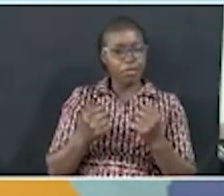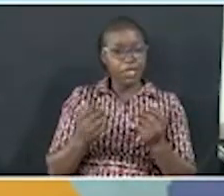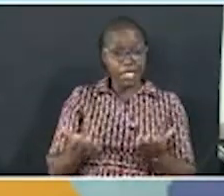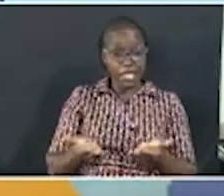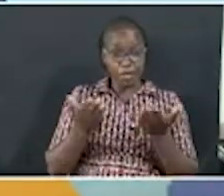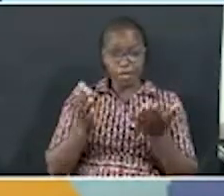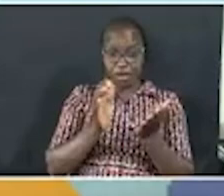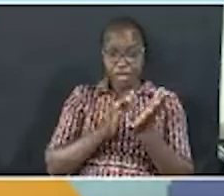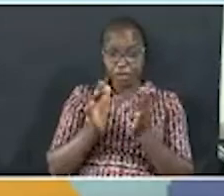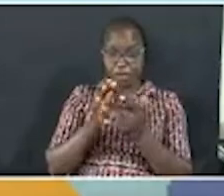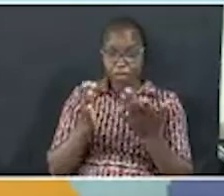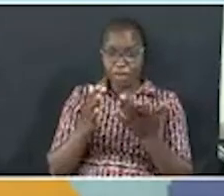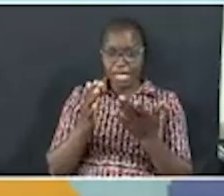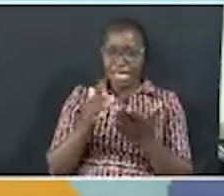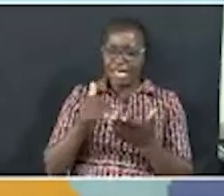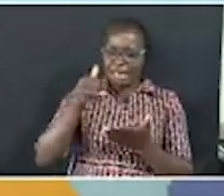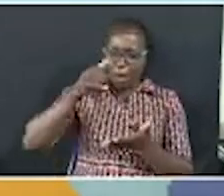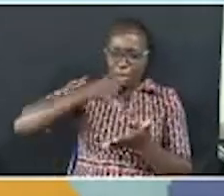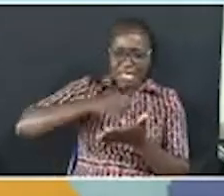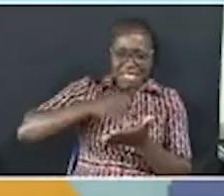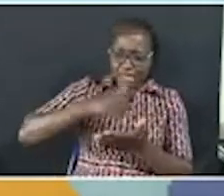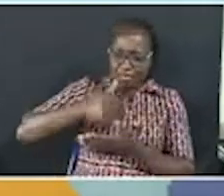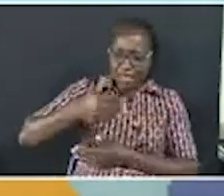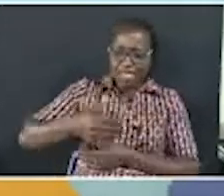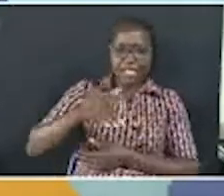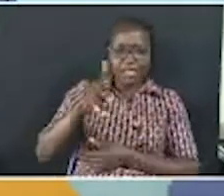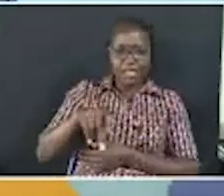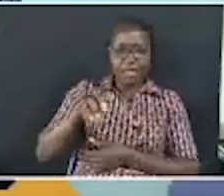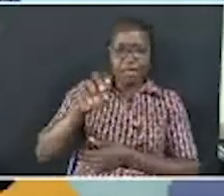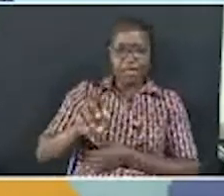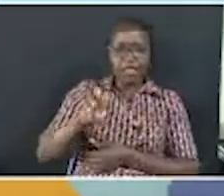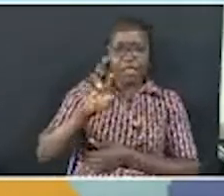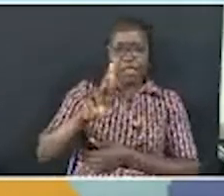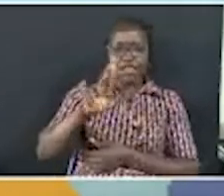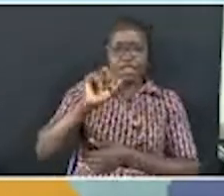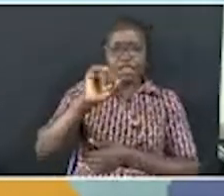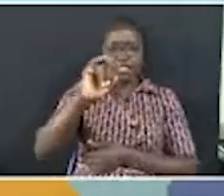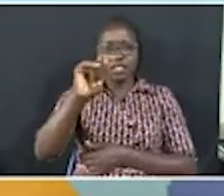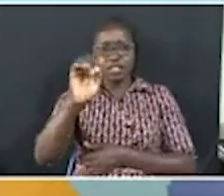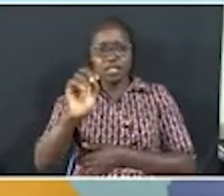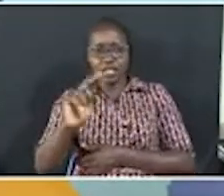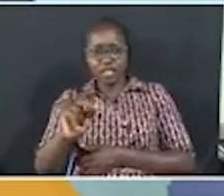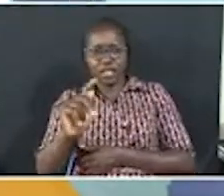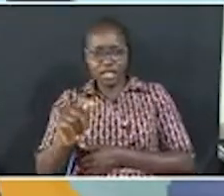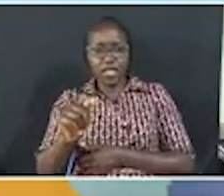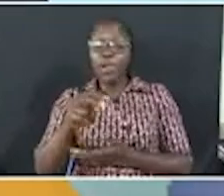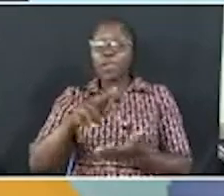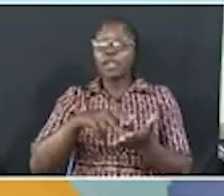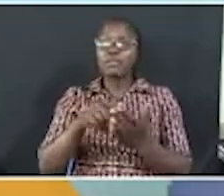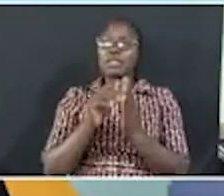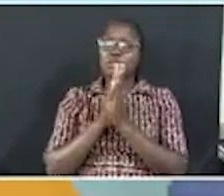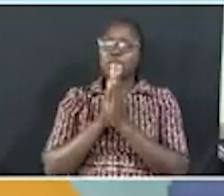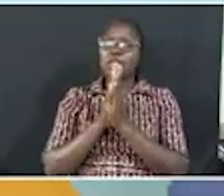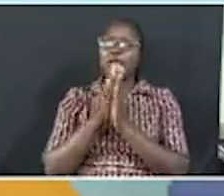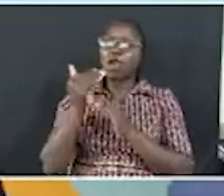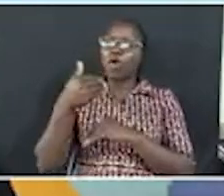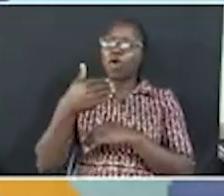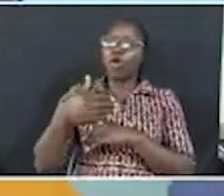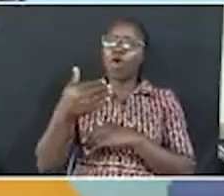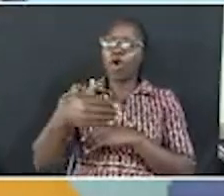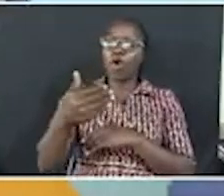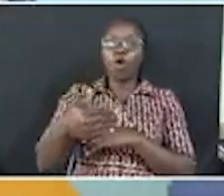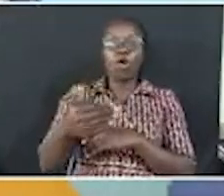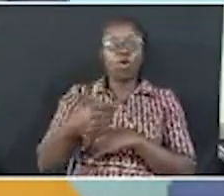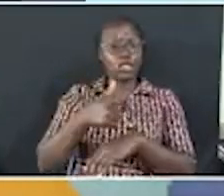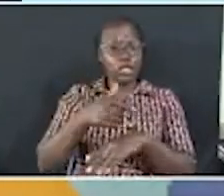Bible says the persistent prayer. Fervent prayer means praying all the